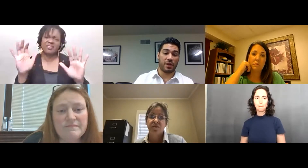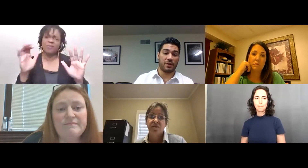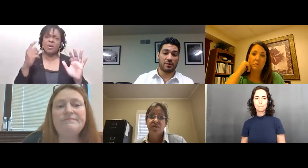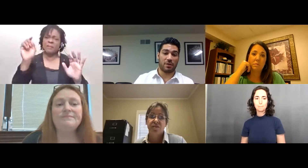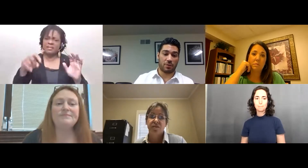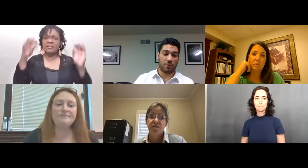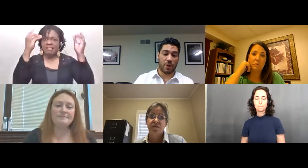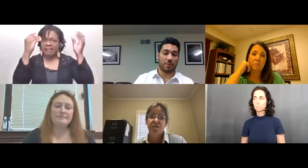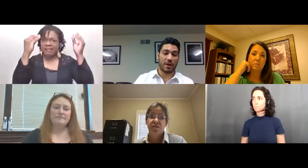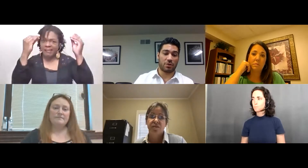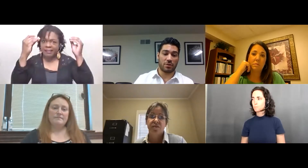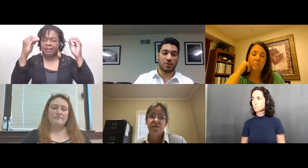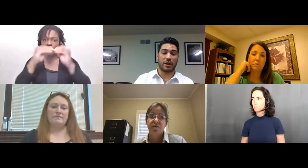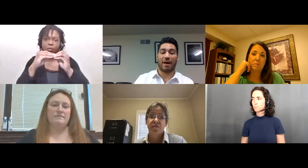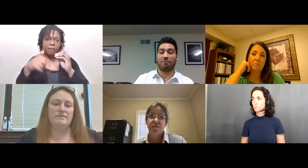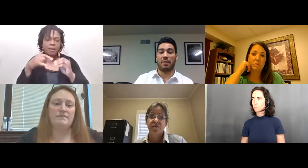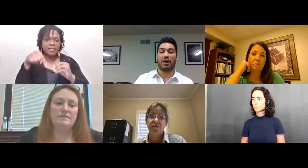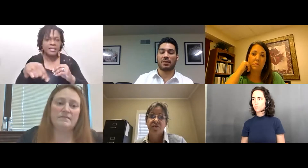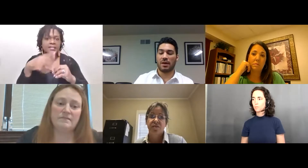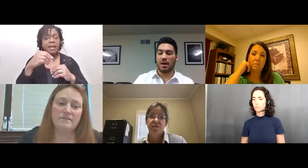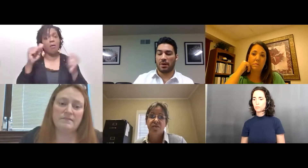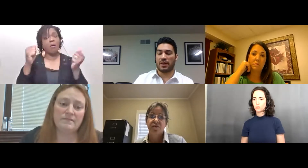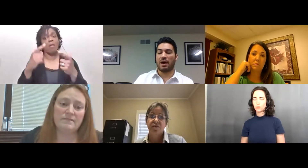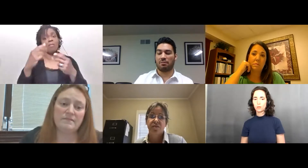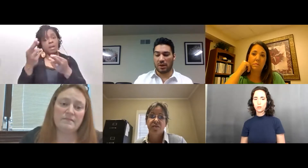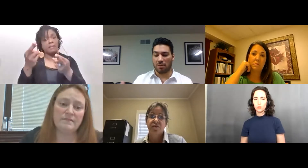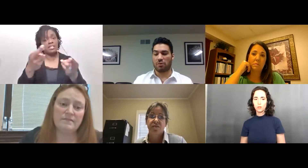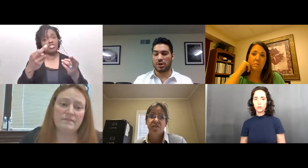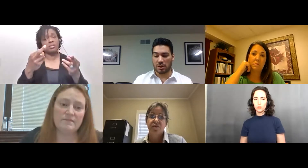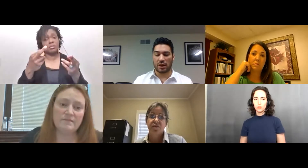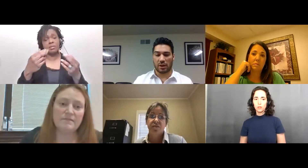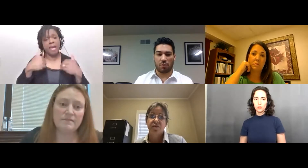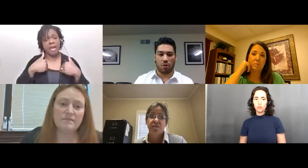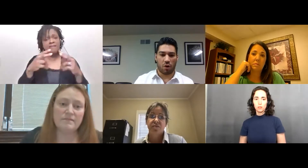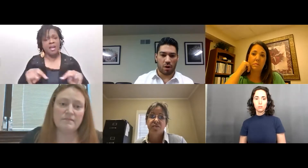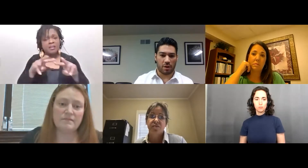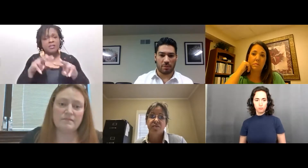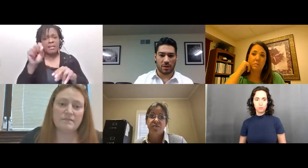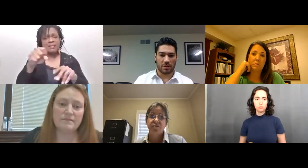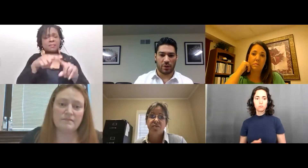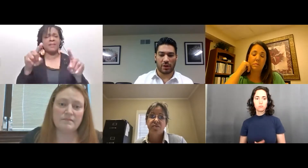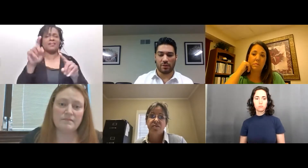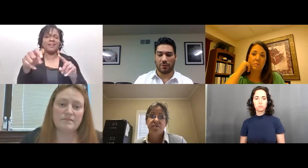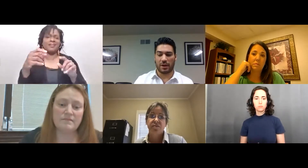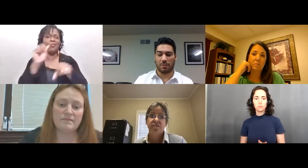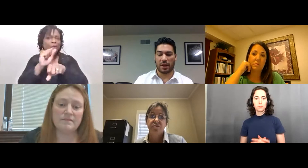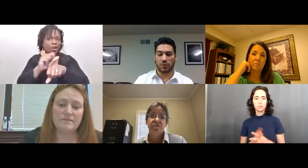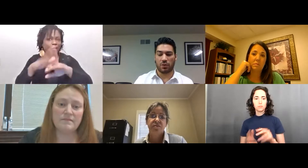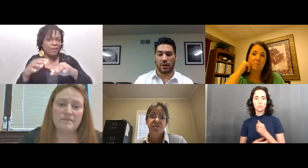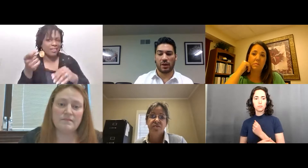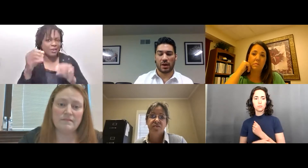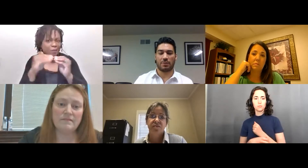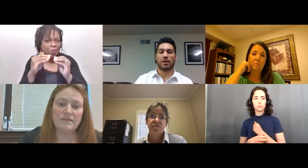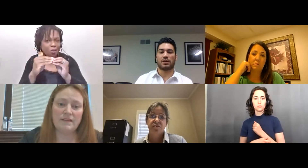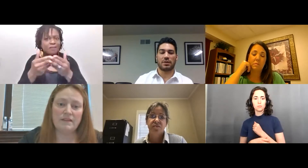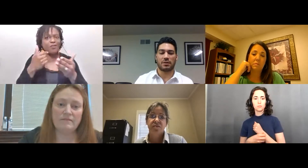all these recommendations certainly have merit, but that, we just need a little more work on them until we can find a place where